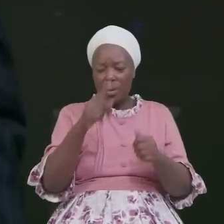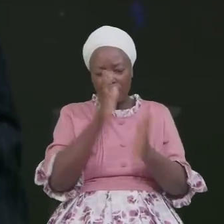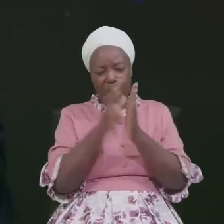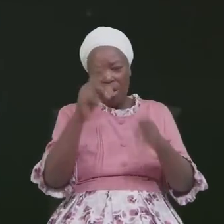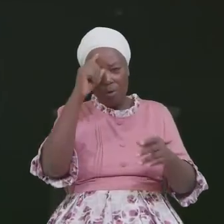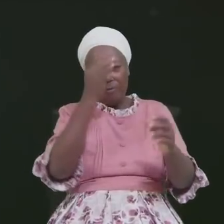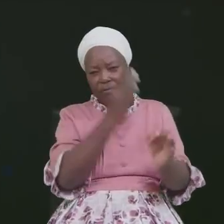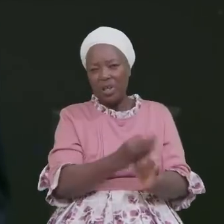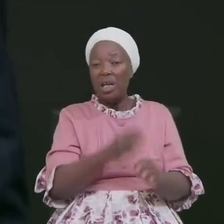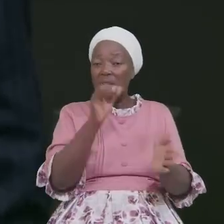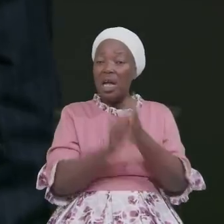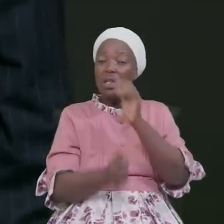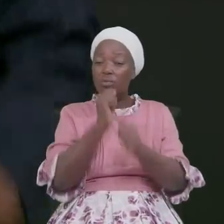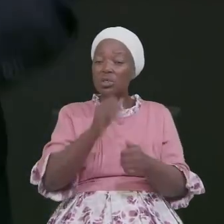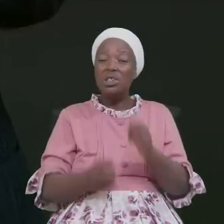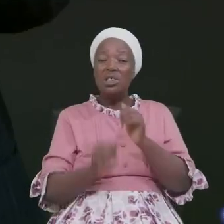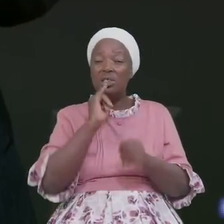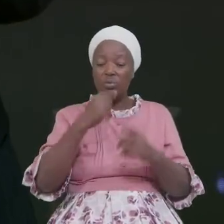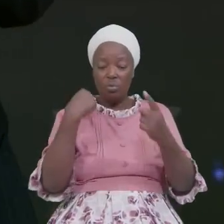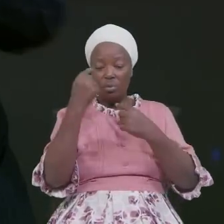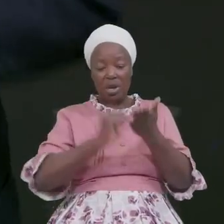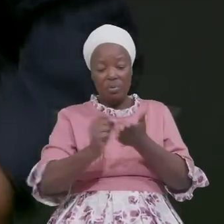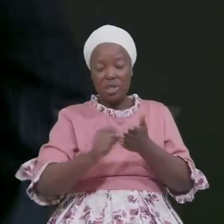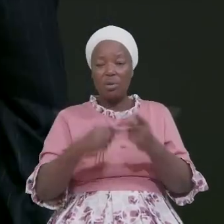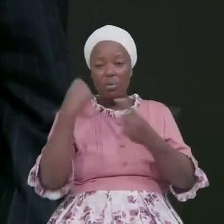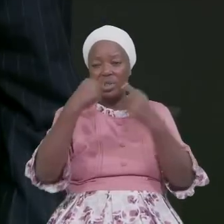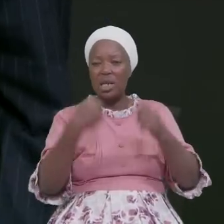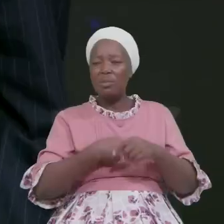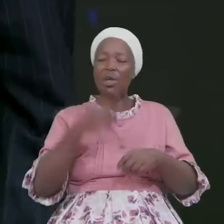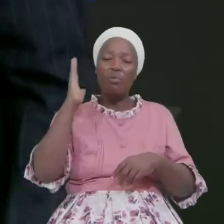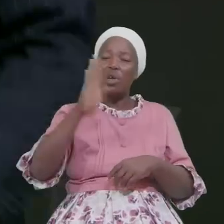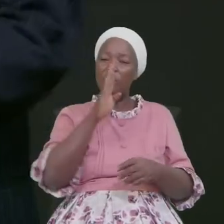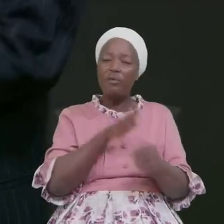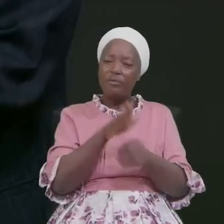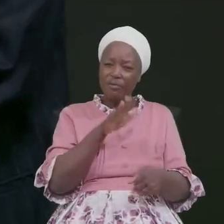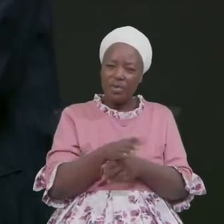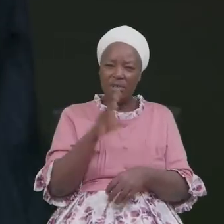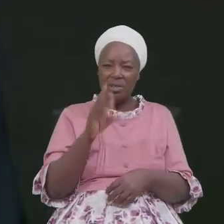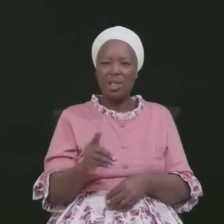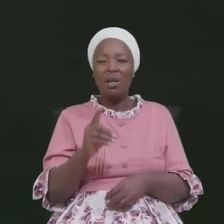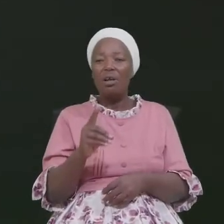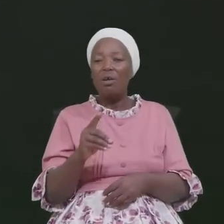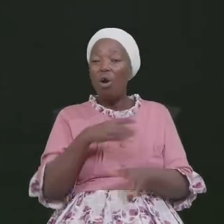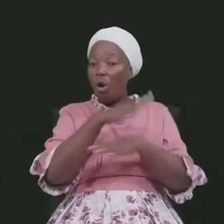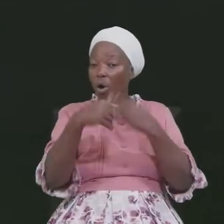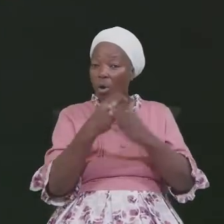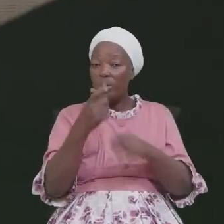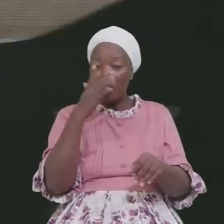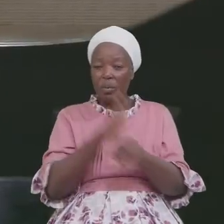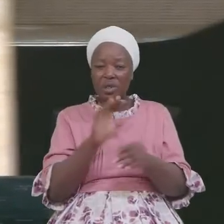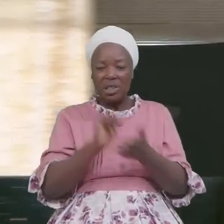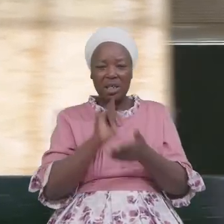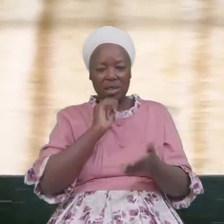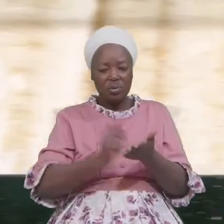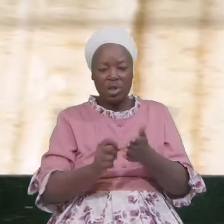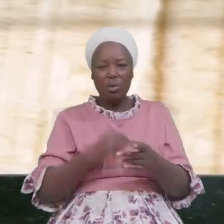that which is written concerning me will be fulfilled. All the promises written concerning